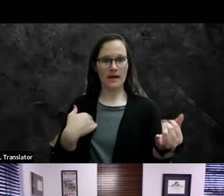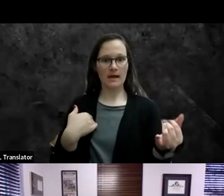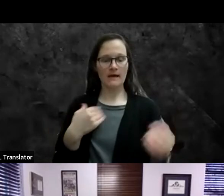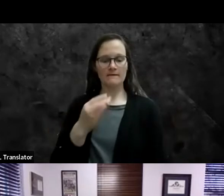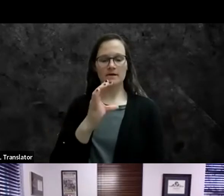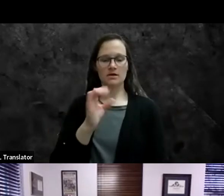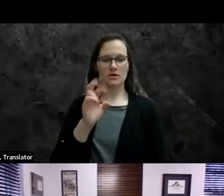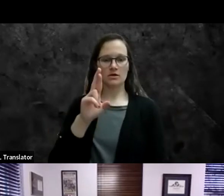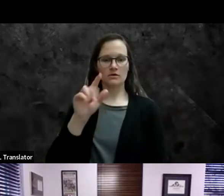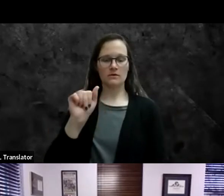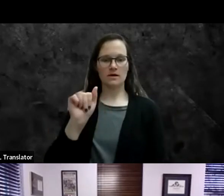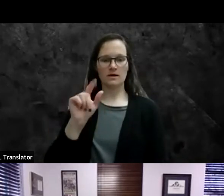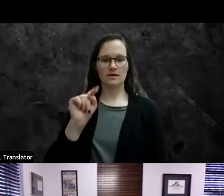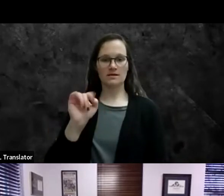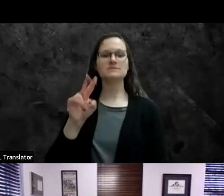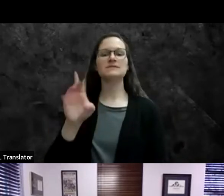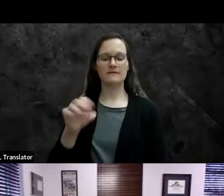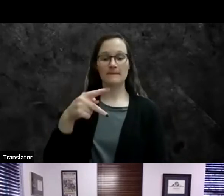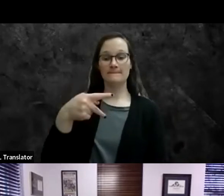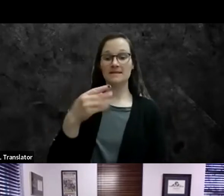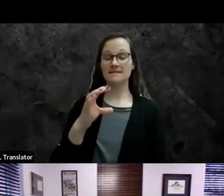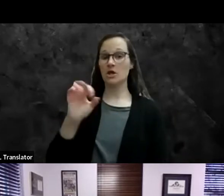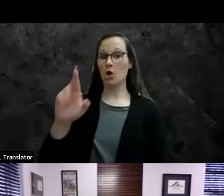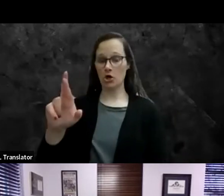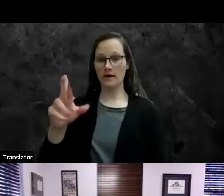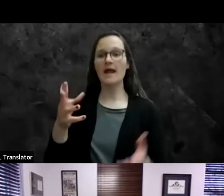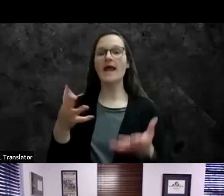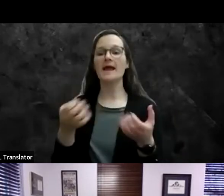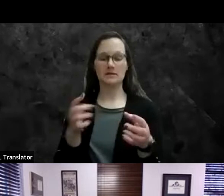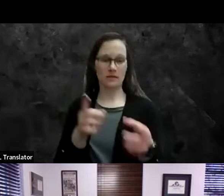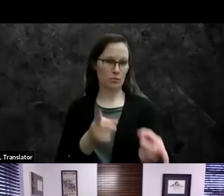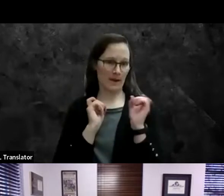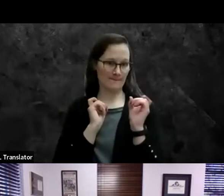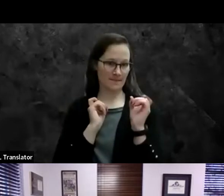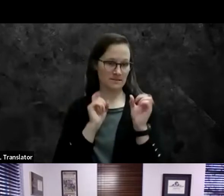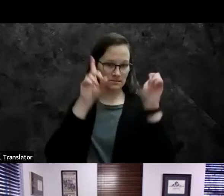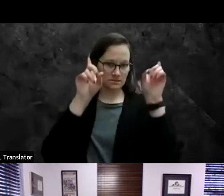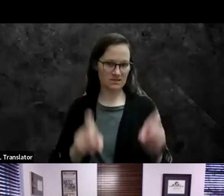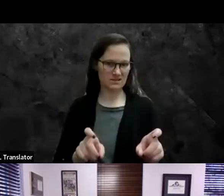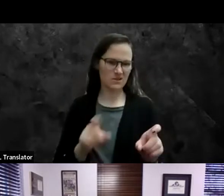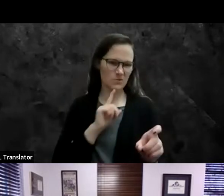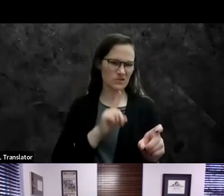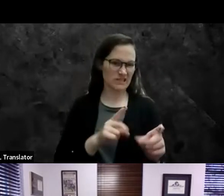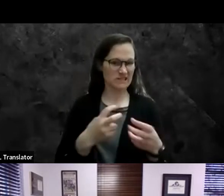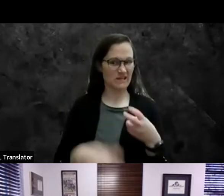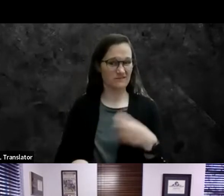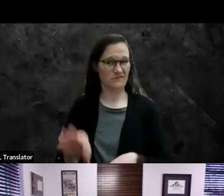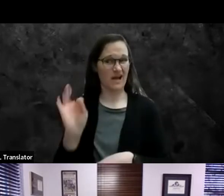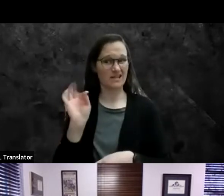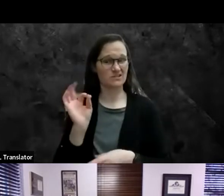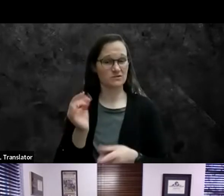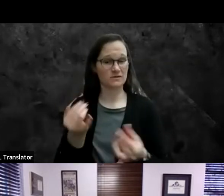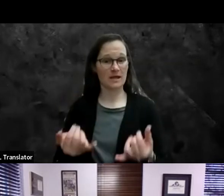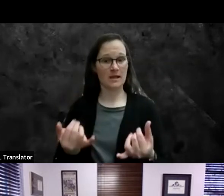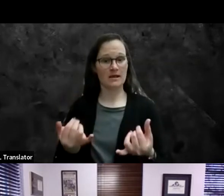campus, there's plenty of PCR tests to go around, and the rapid tests are the ones that are a little bit more difficult to come by. And that's the need